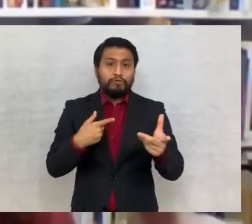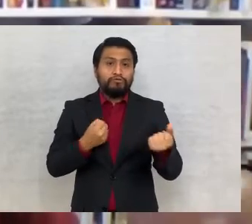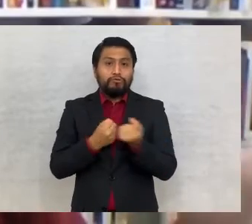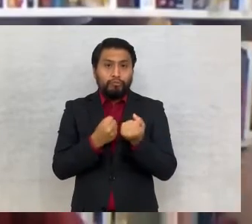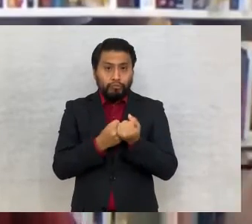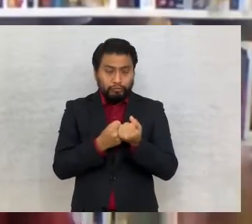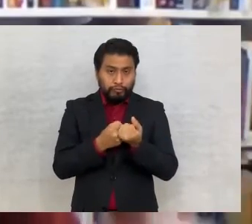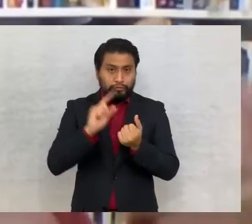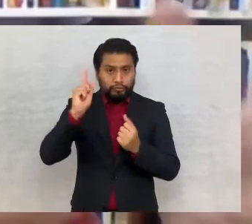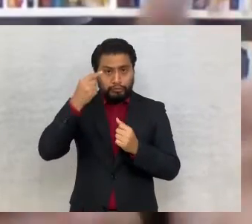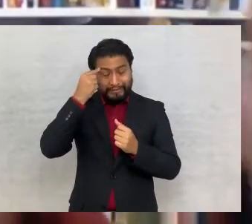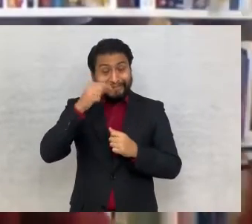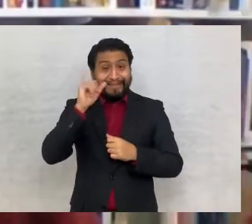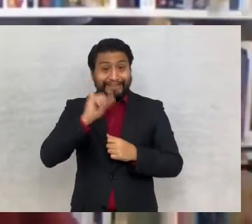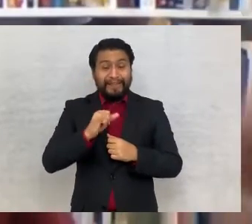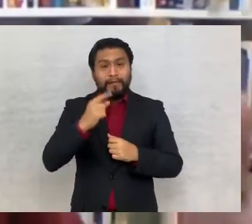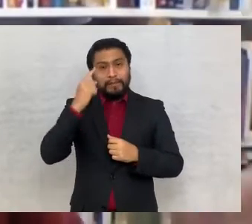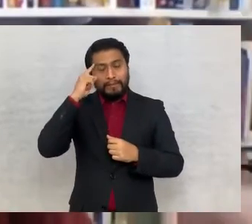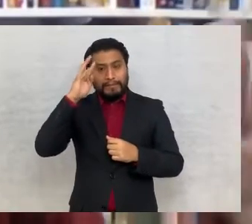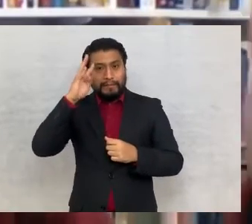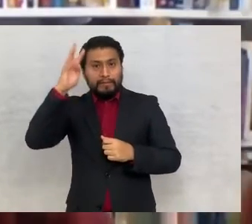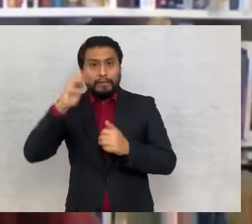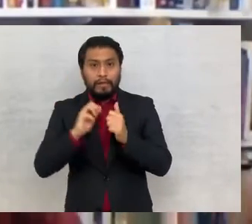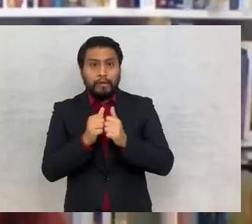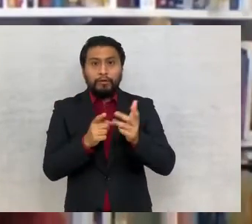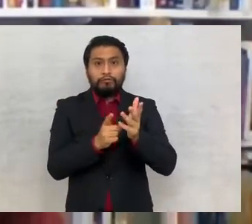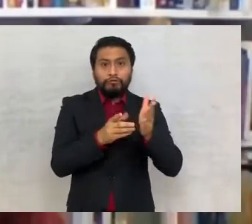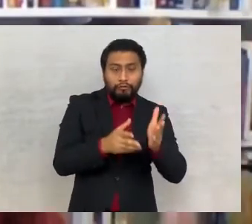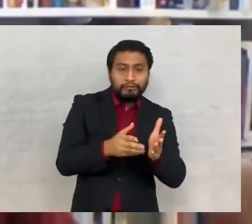develop profiles of various groups.